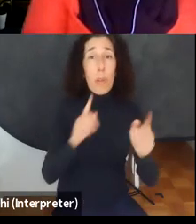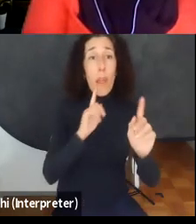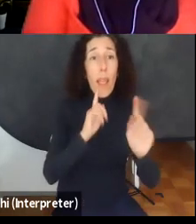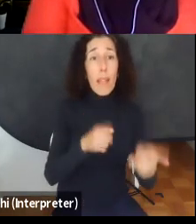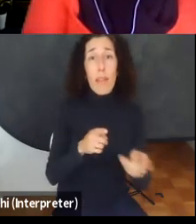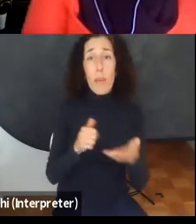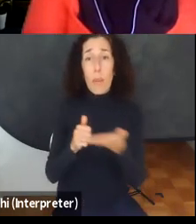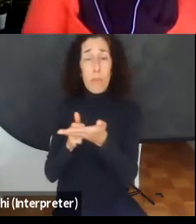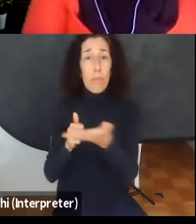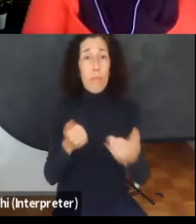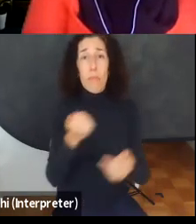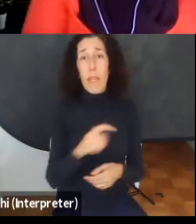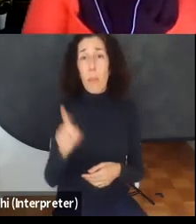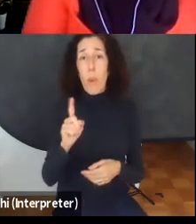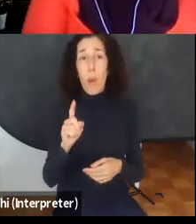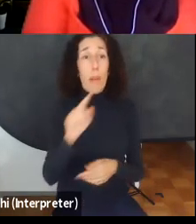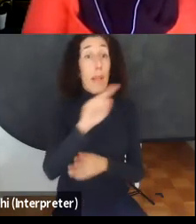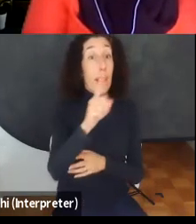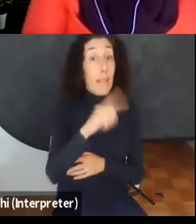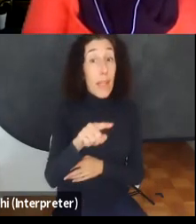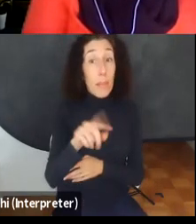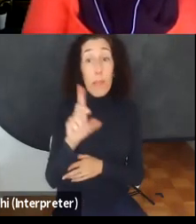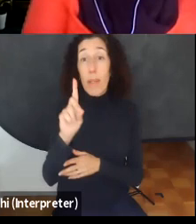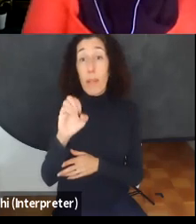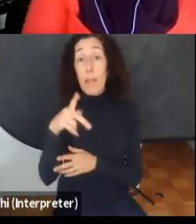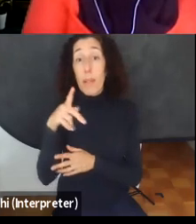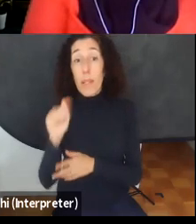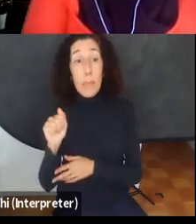question? Zainab, Deepa, we haven't heard as much from you.